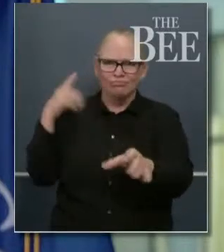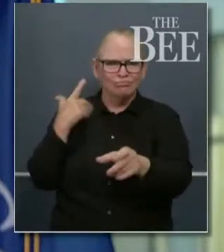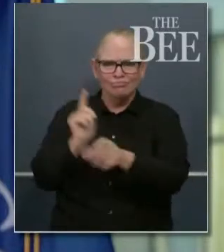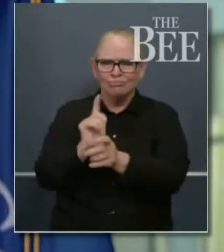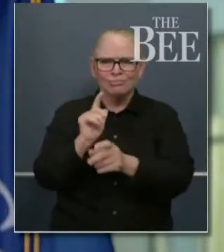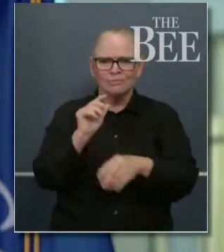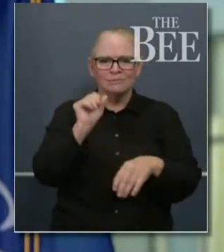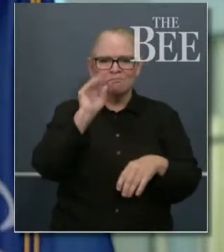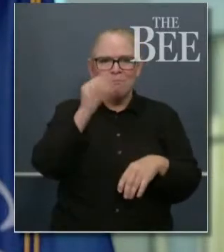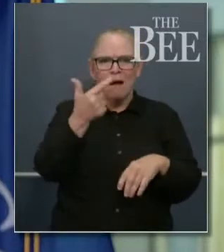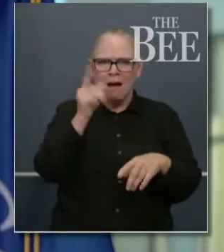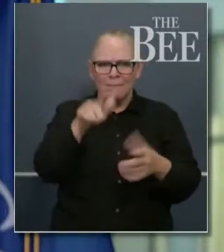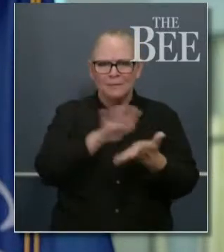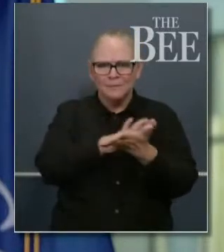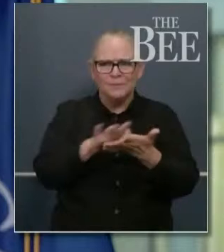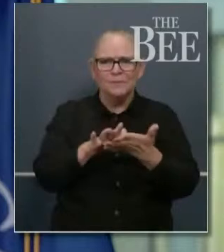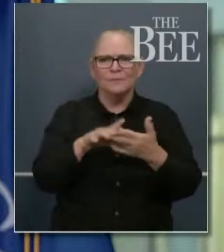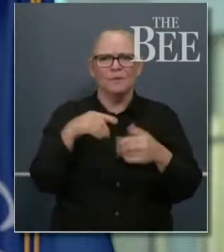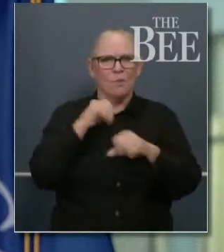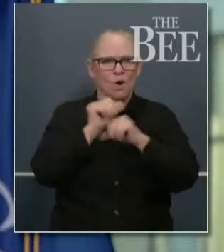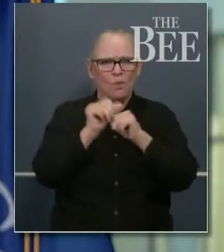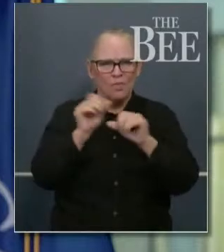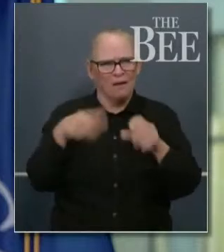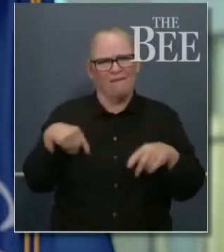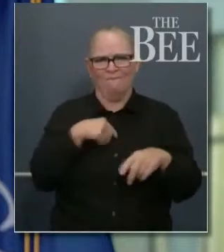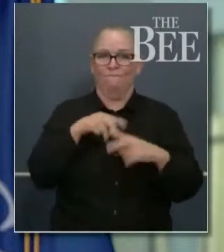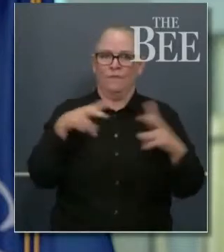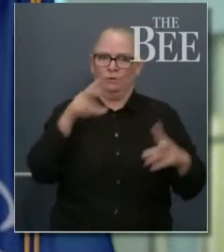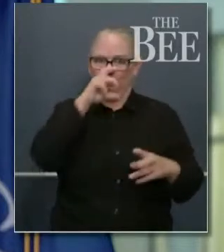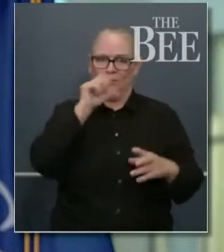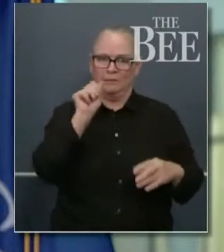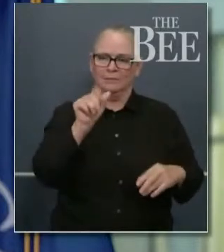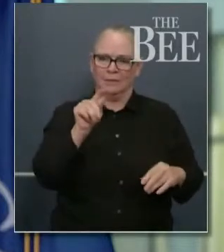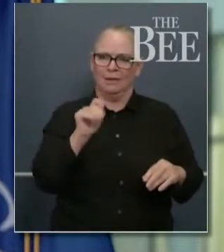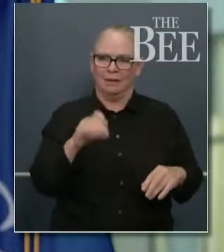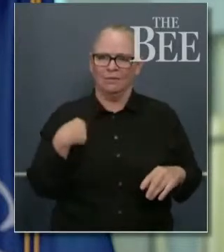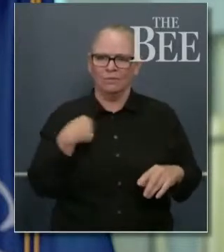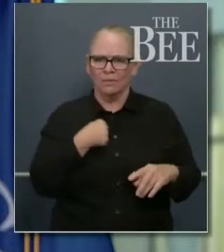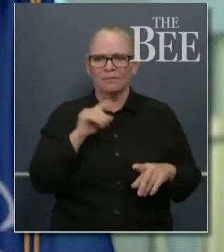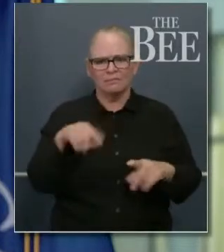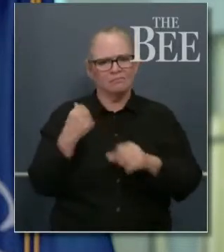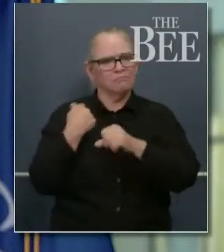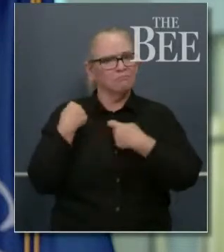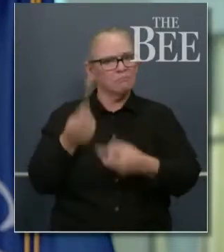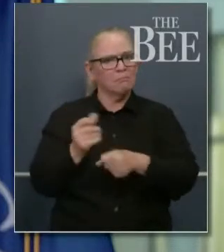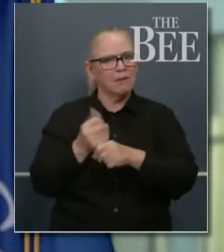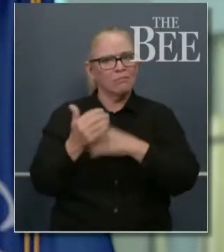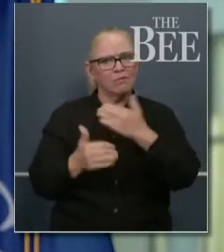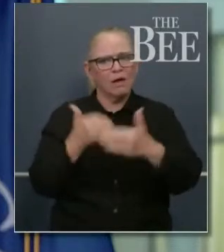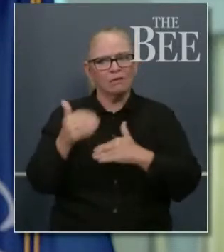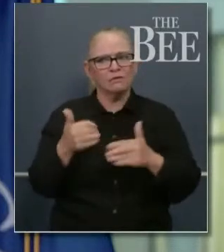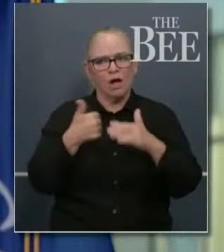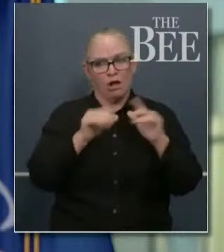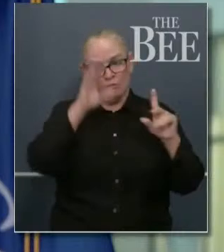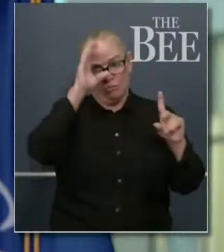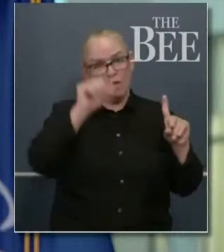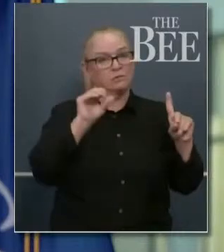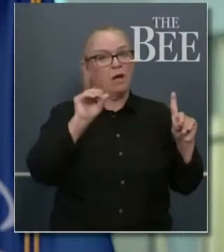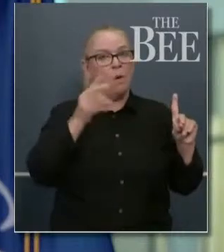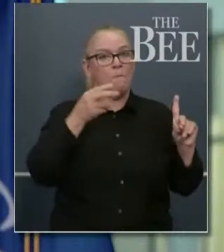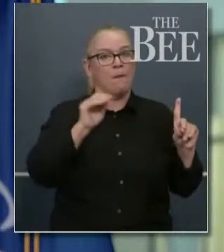undermine the president's efforts to vandalize the progress that was made under the Obama administration on